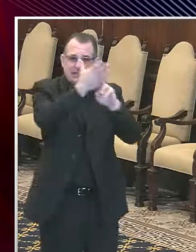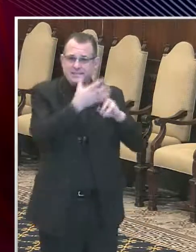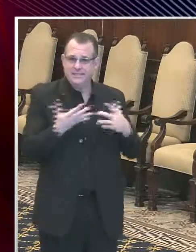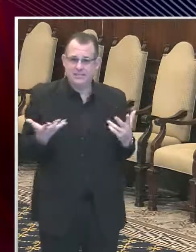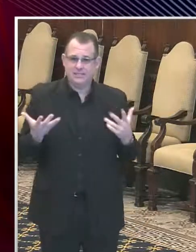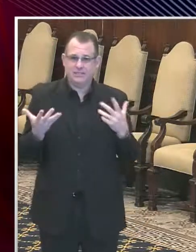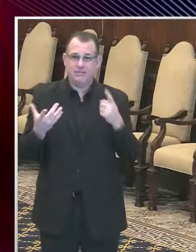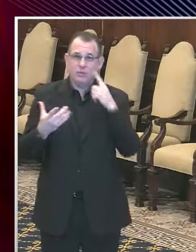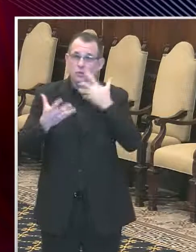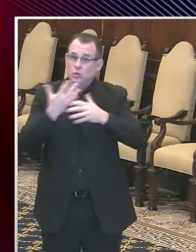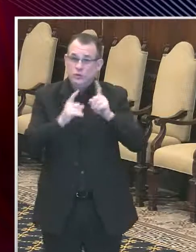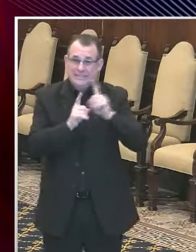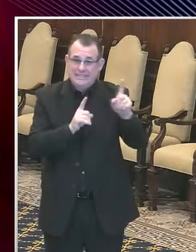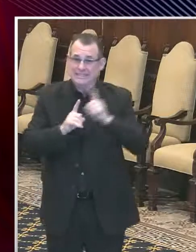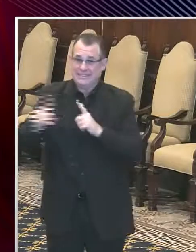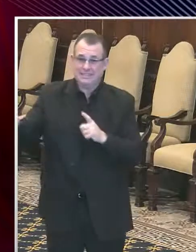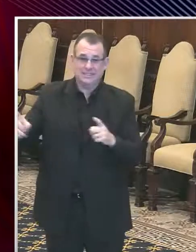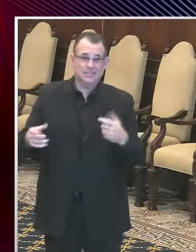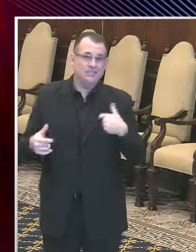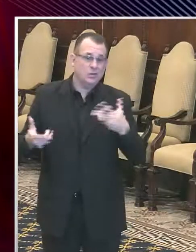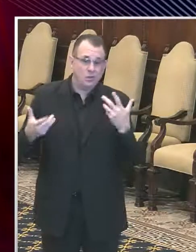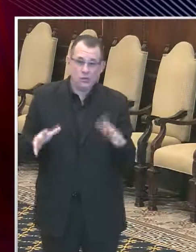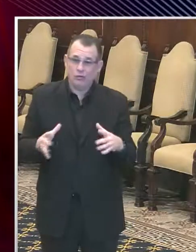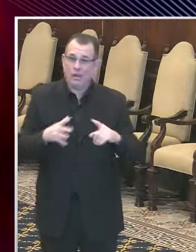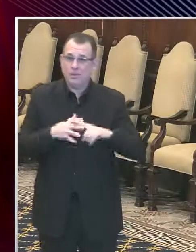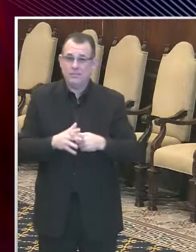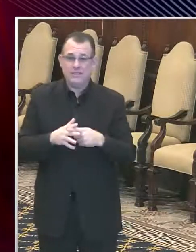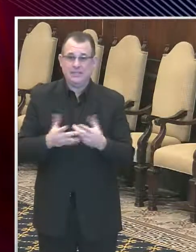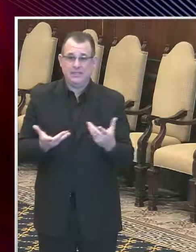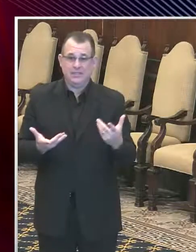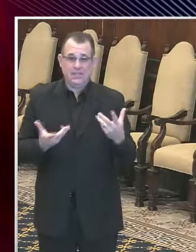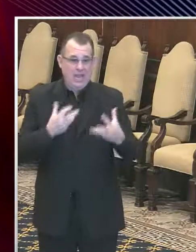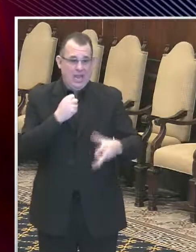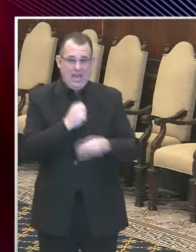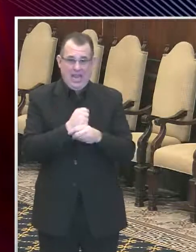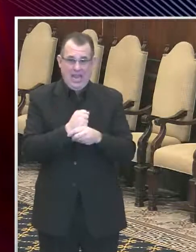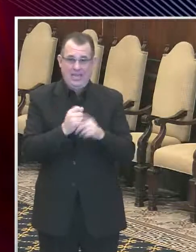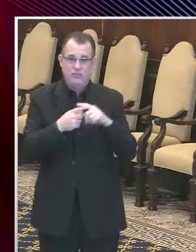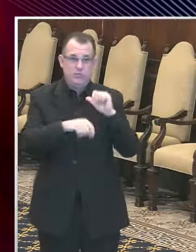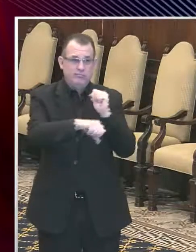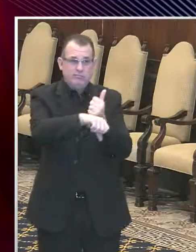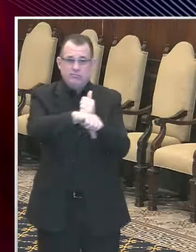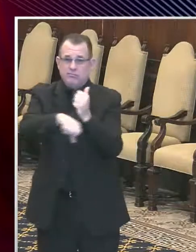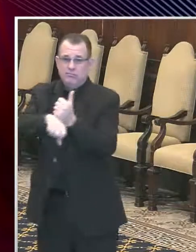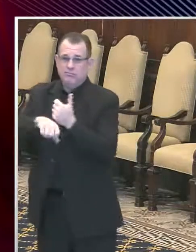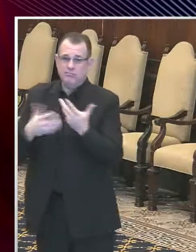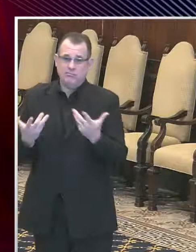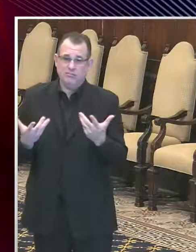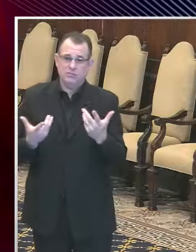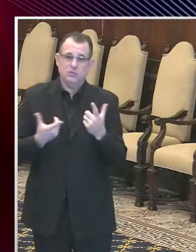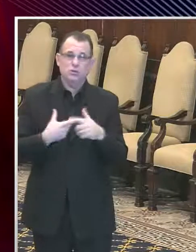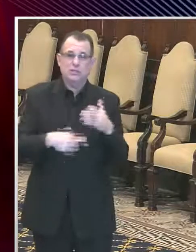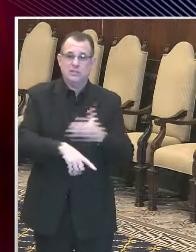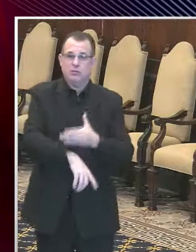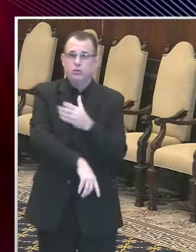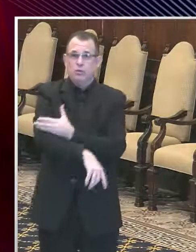have already put in additional measures to improve social distancing throughout our shelters.